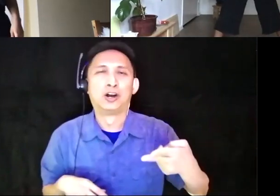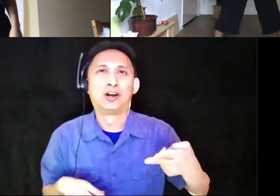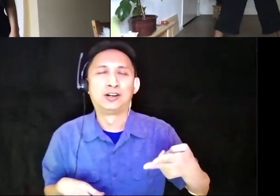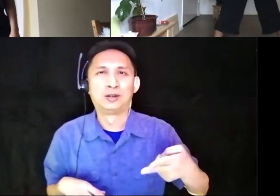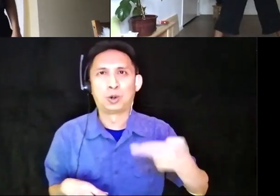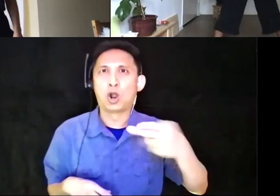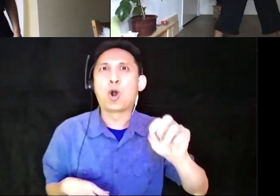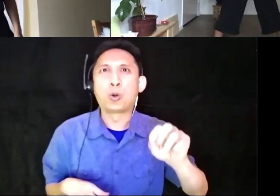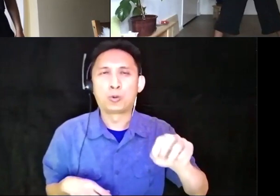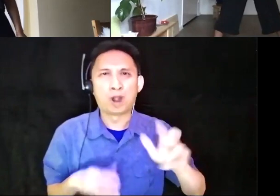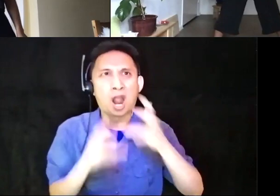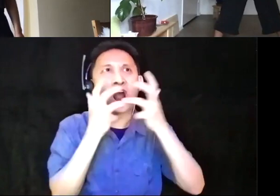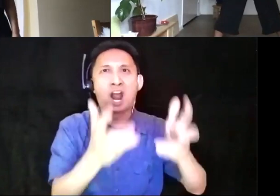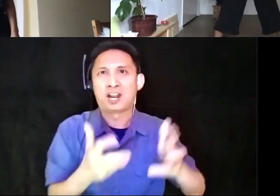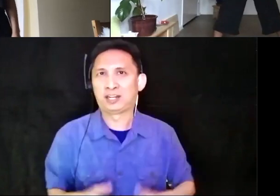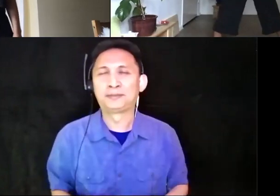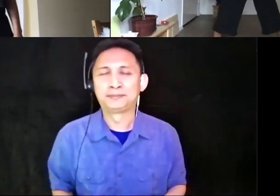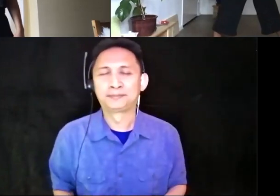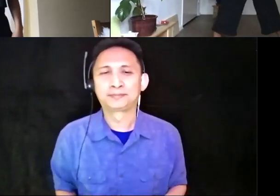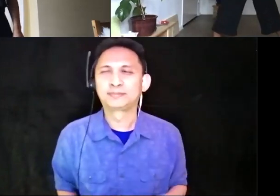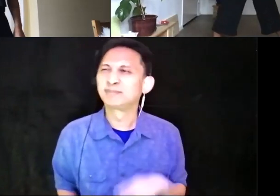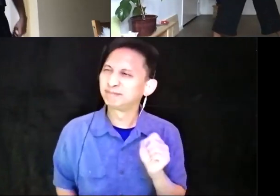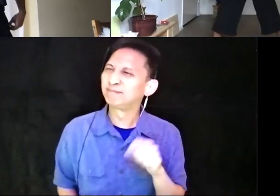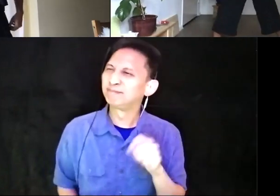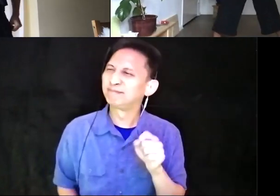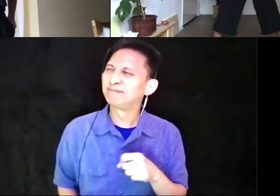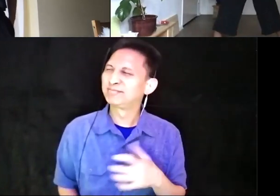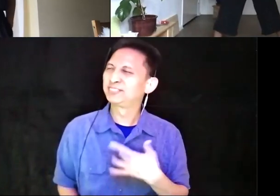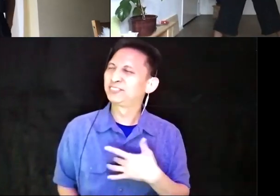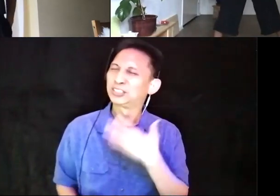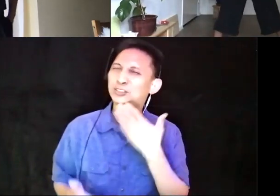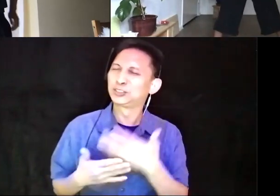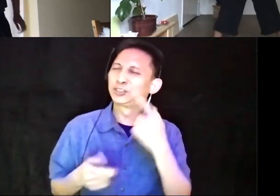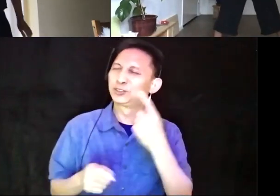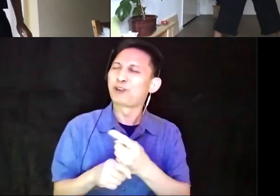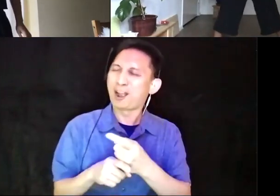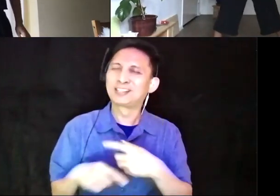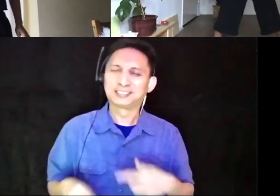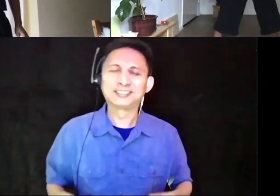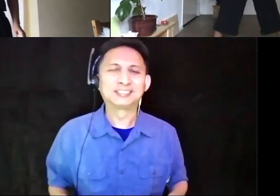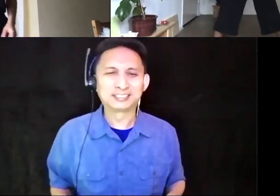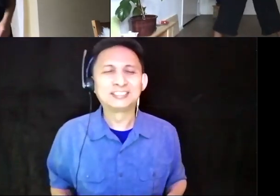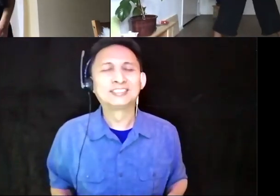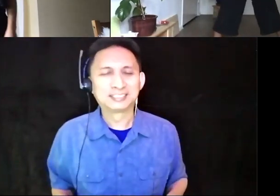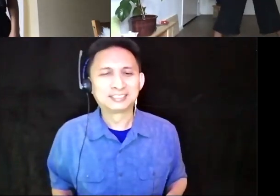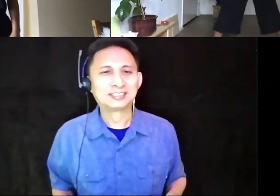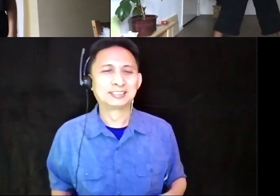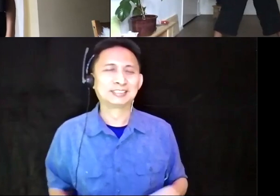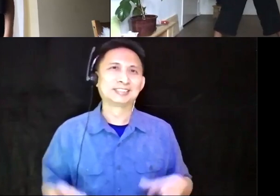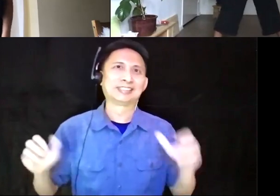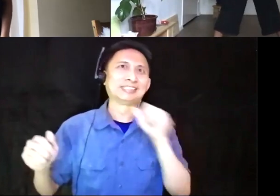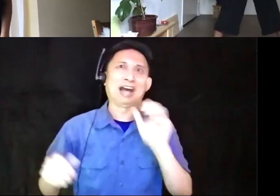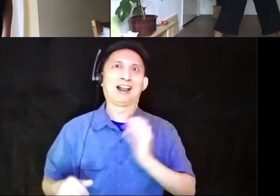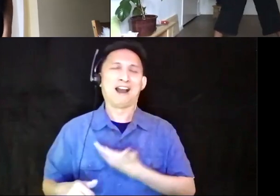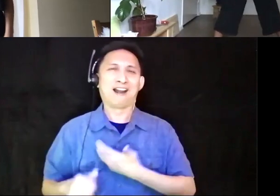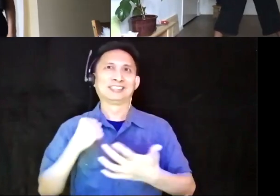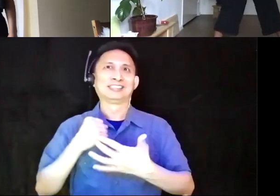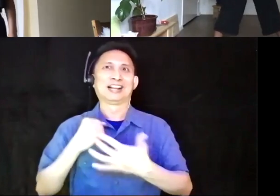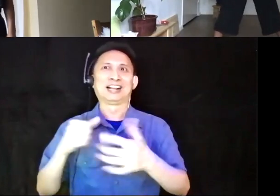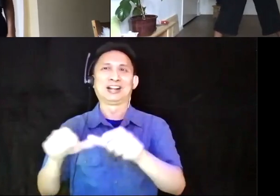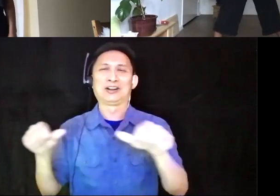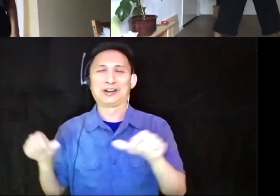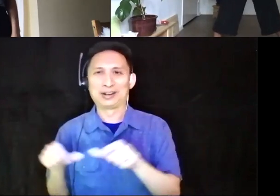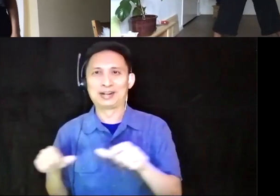good to make that noise. I hope my neighbors don't say something. They were playing very loud techno earlier, and I told them